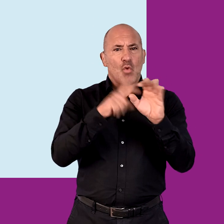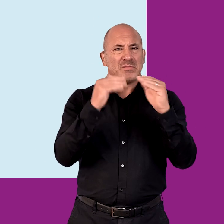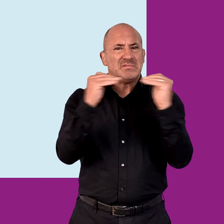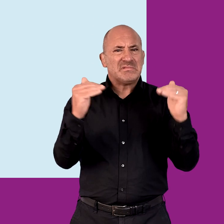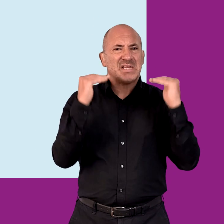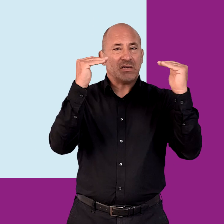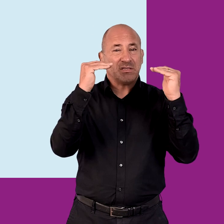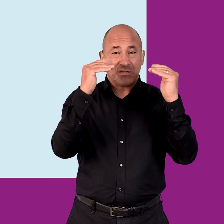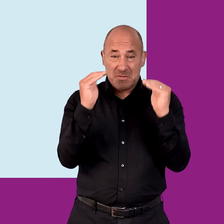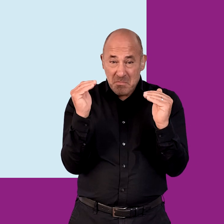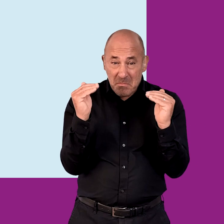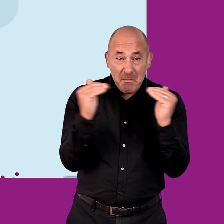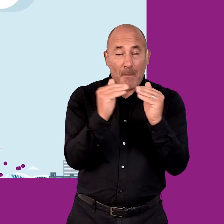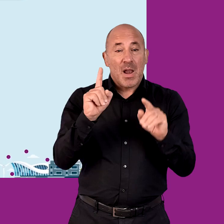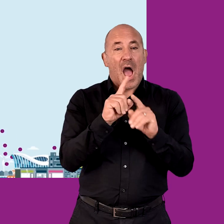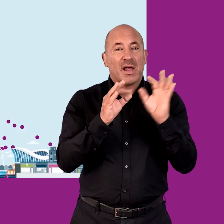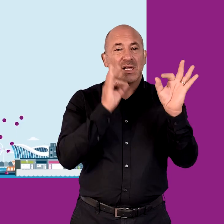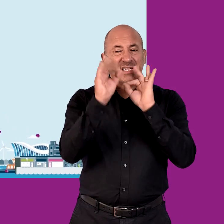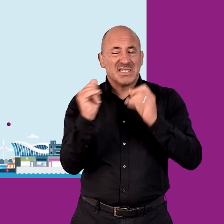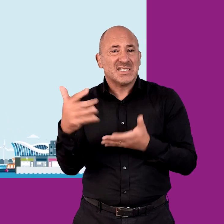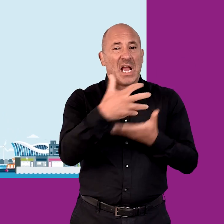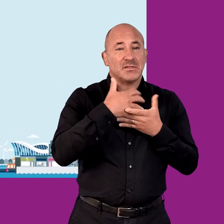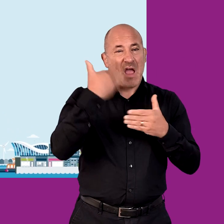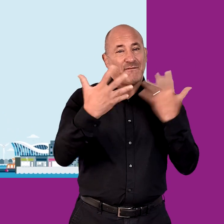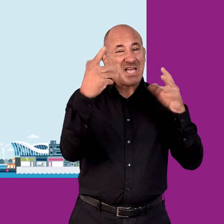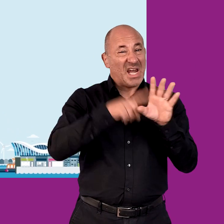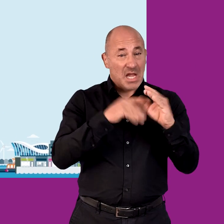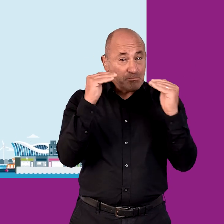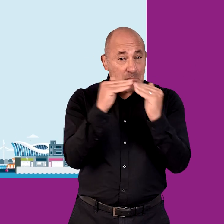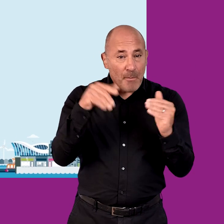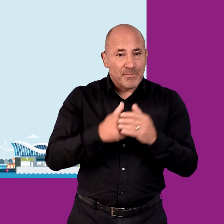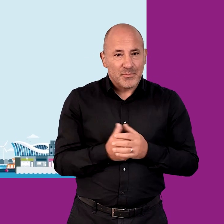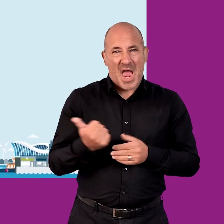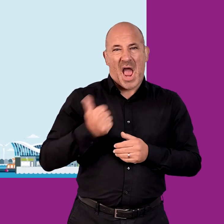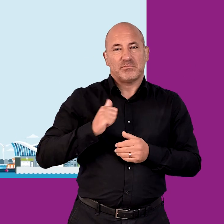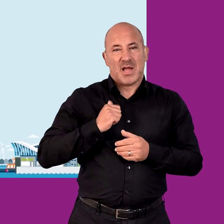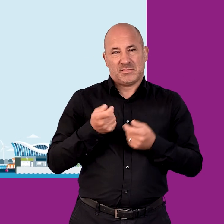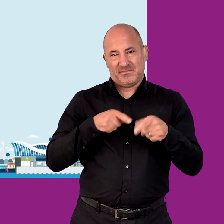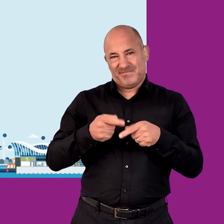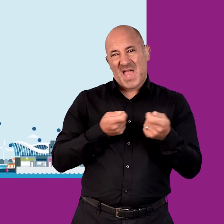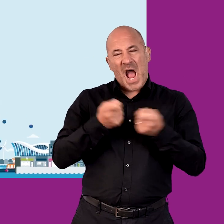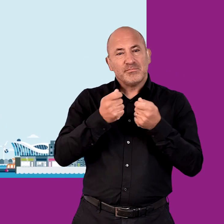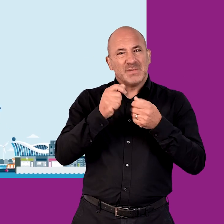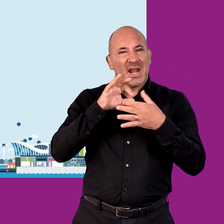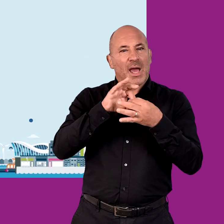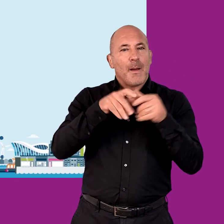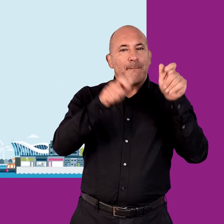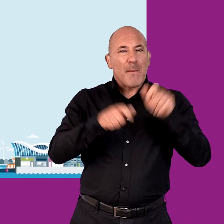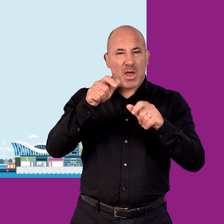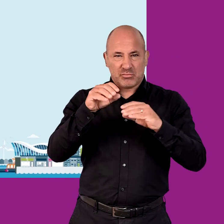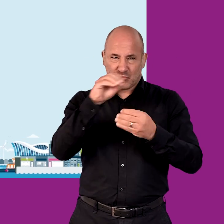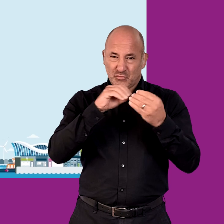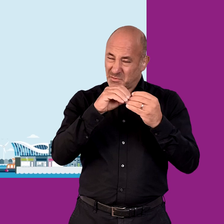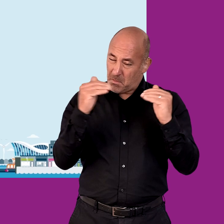need to meet a quality standard that is close to the level delivered in census years. We expect the DPM